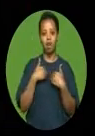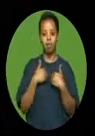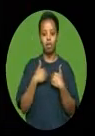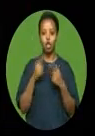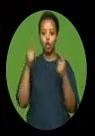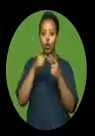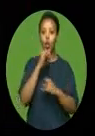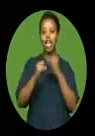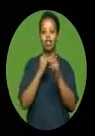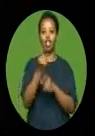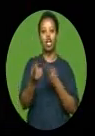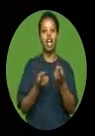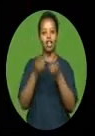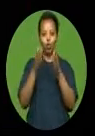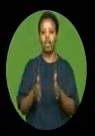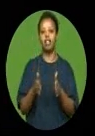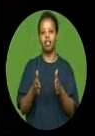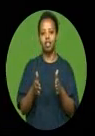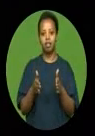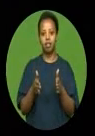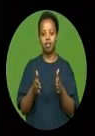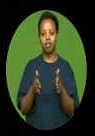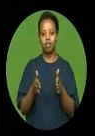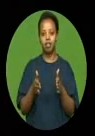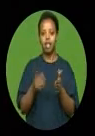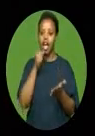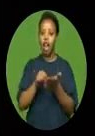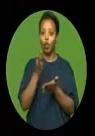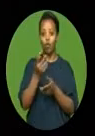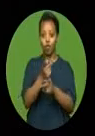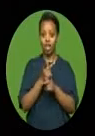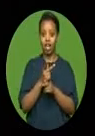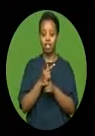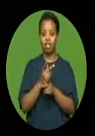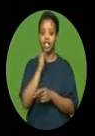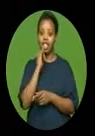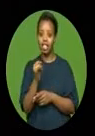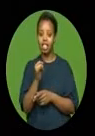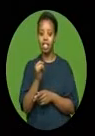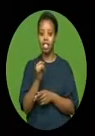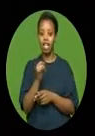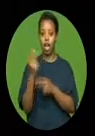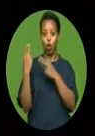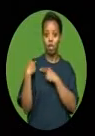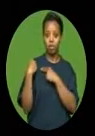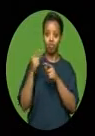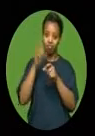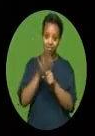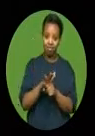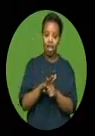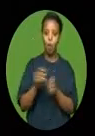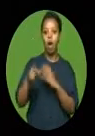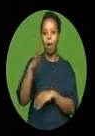to international traders. A letter of credit is a commitment by a